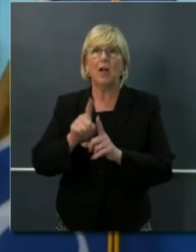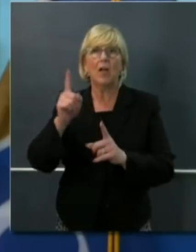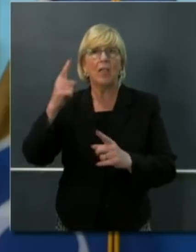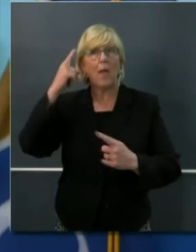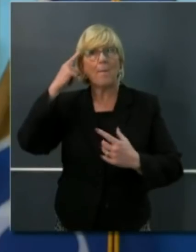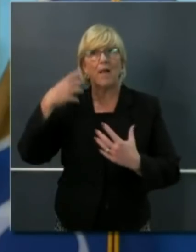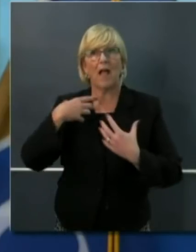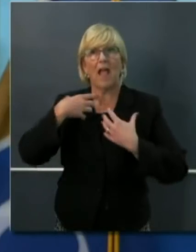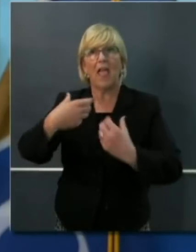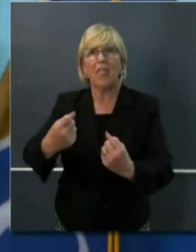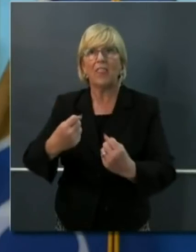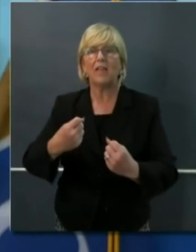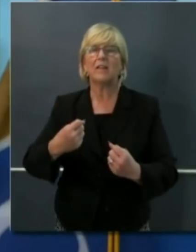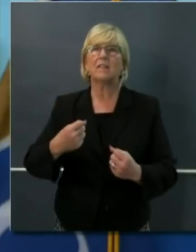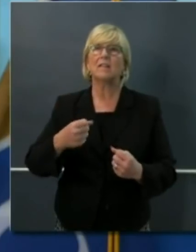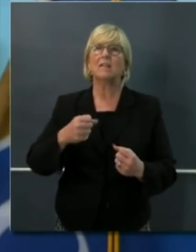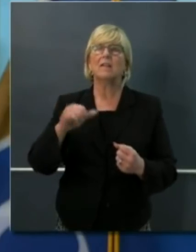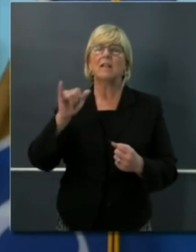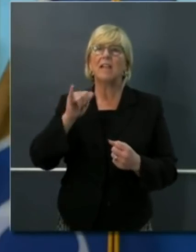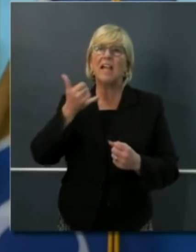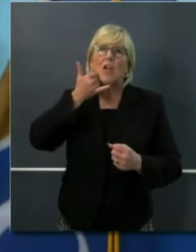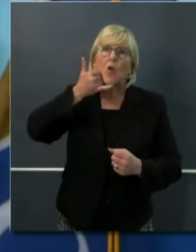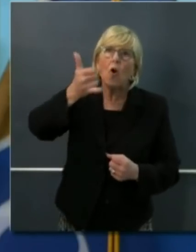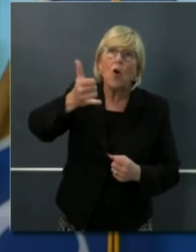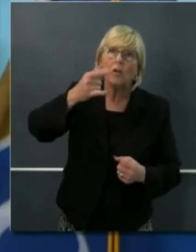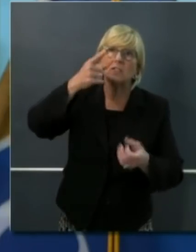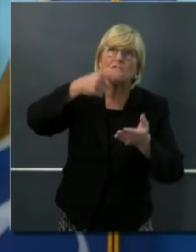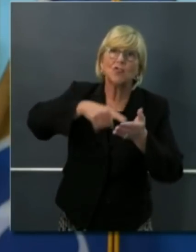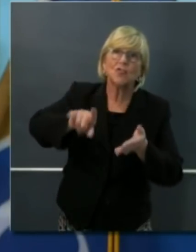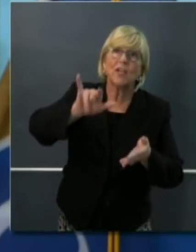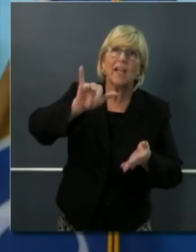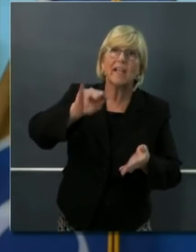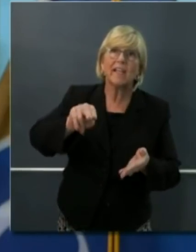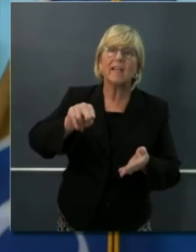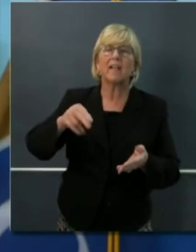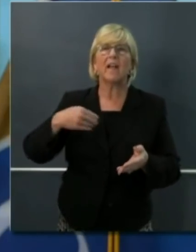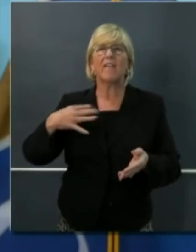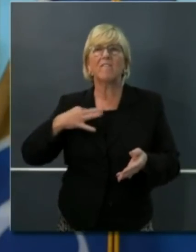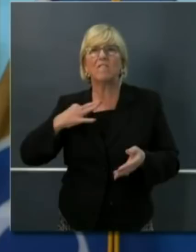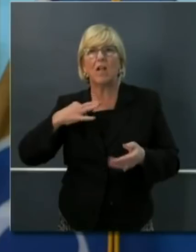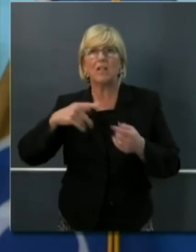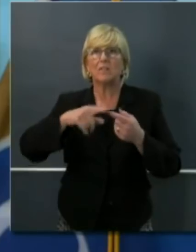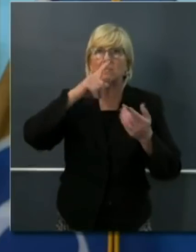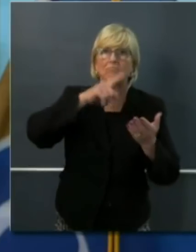mental health needs. These are check-in calls, and that army of volunteers is